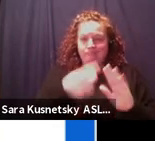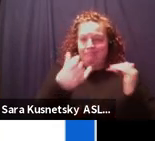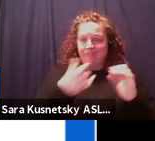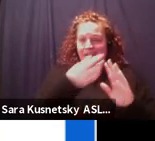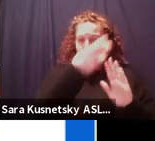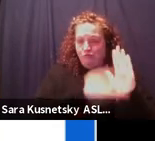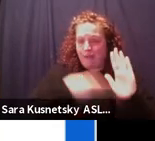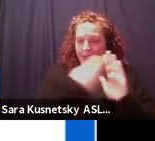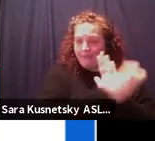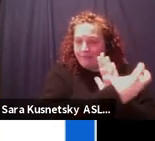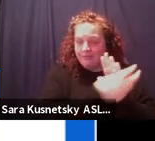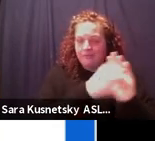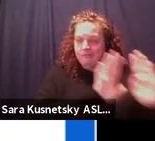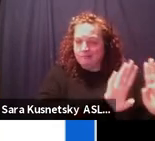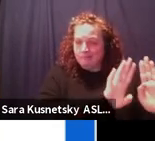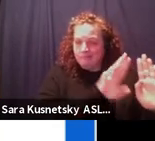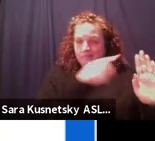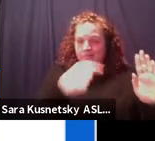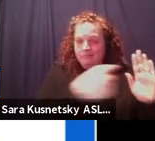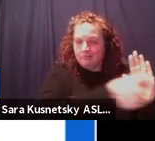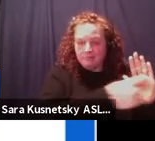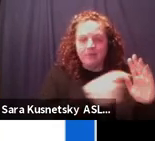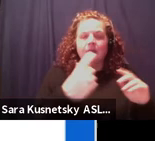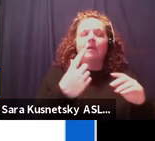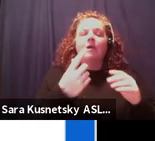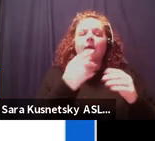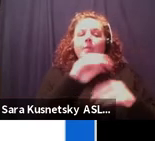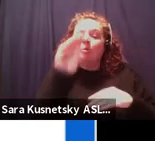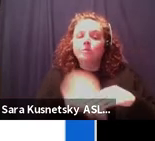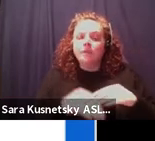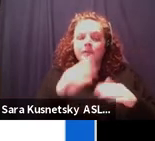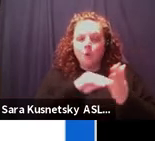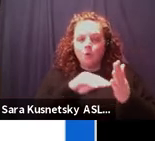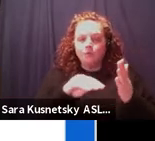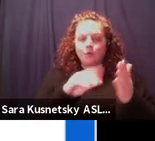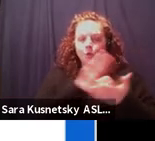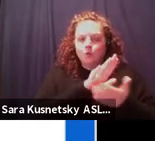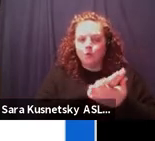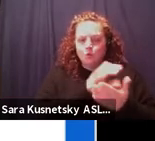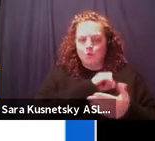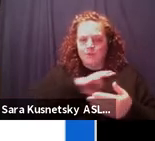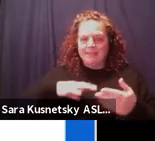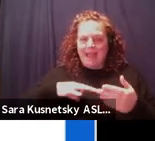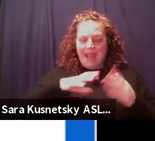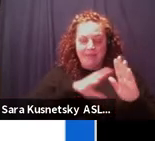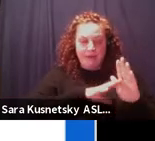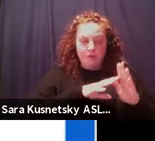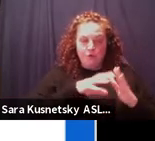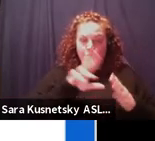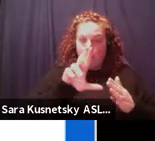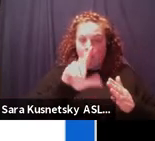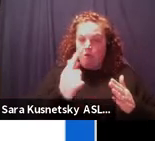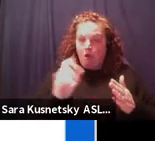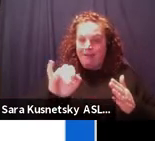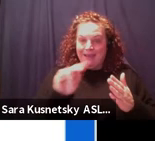left, you'll see that the percentage of school staff who logged into Panorama steadily increased from 38% in September